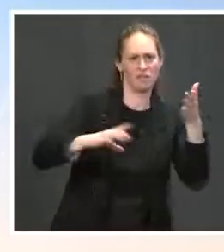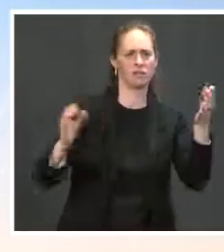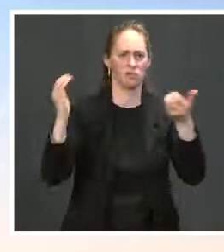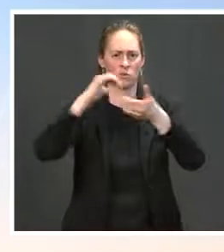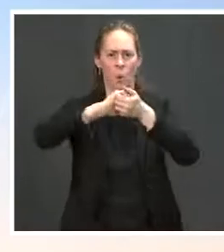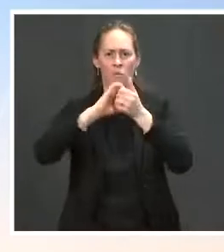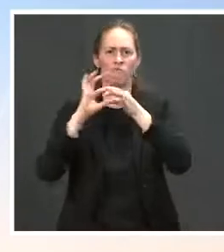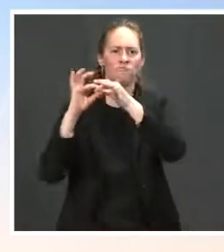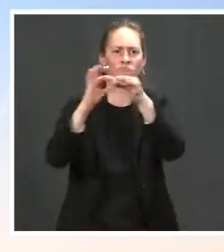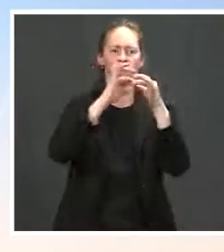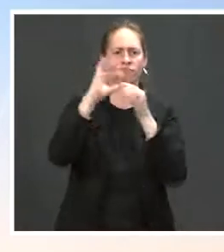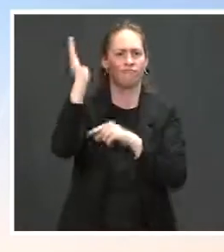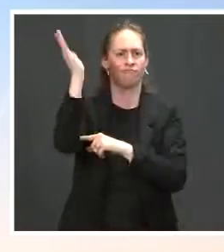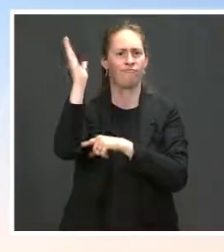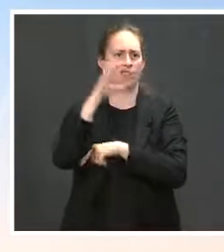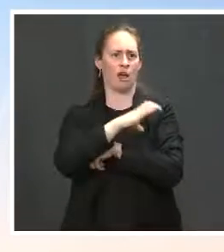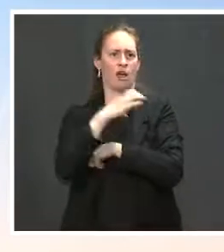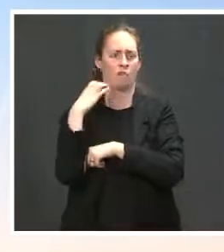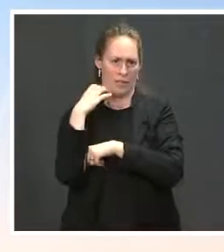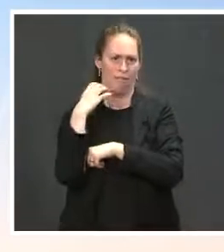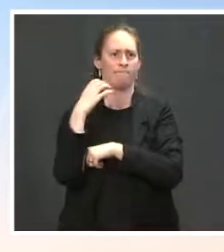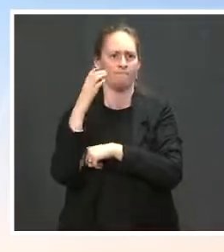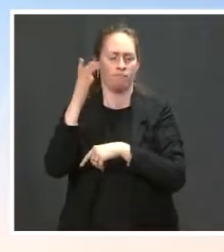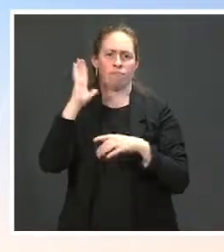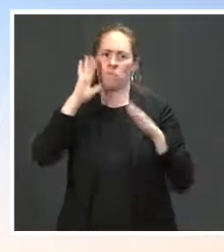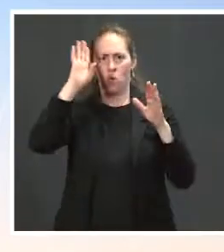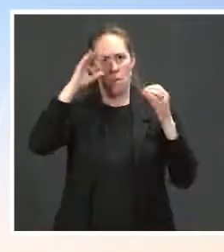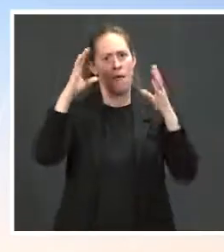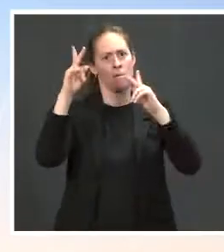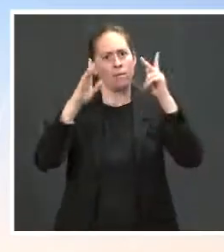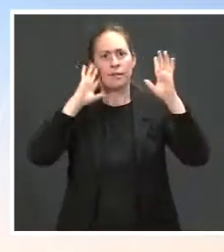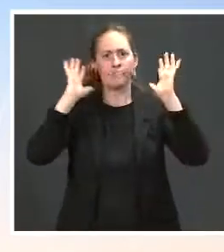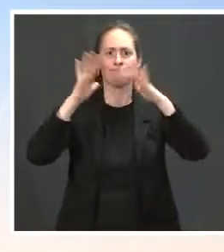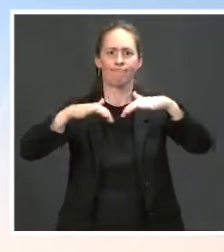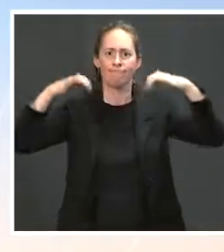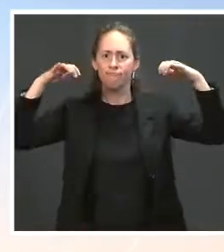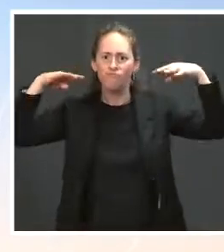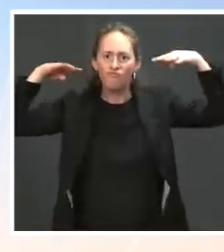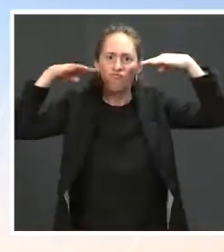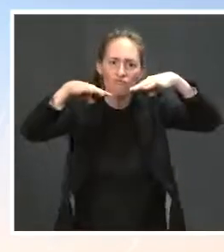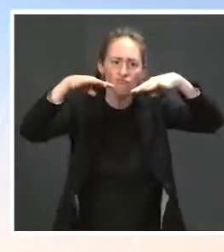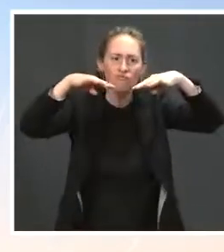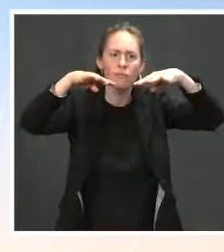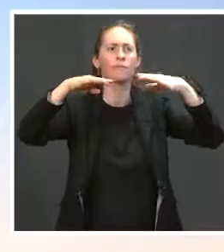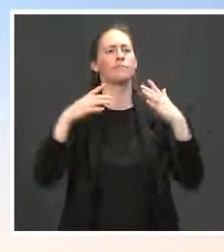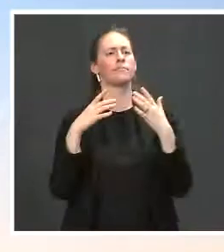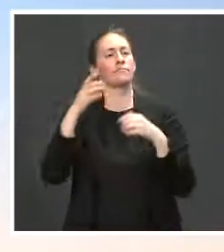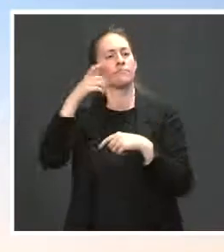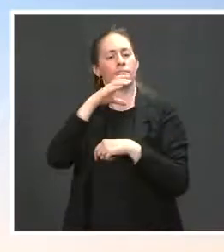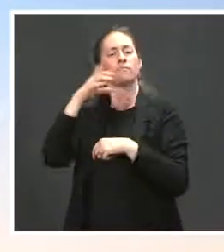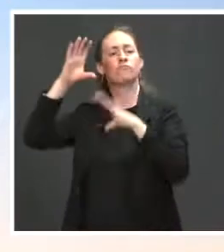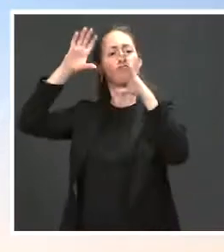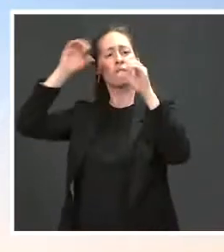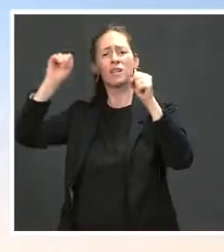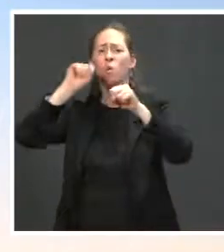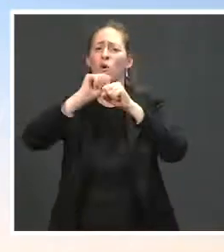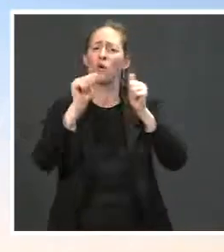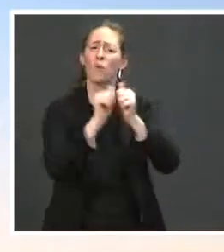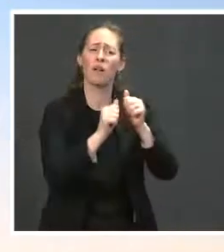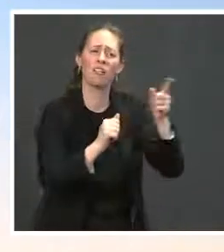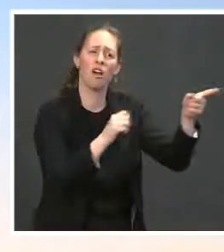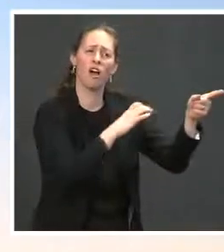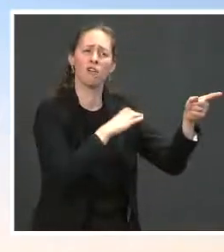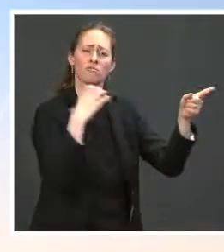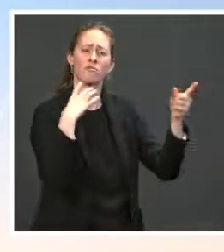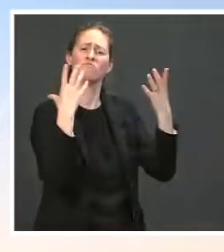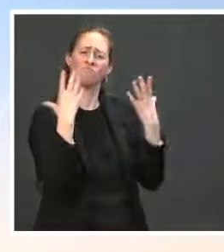their presidency. He has worked and has had discussions with leaders and members of Congress about moving forward on the George Floyd Justice